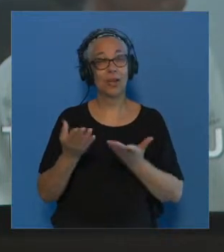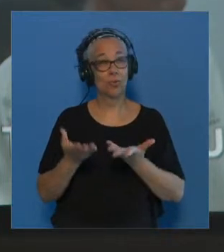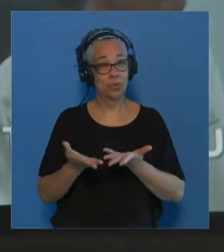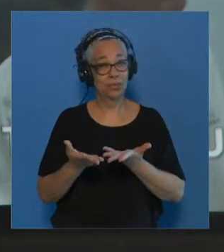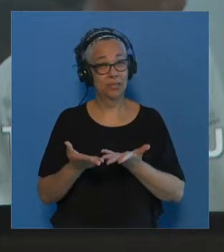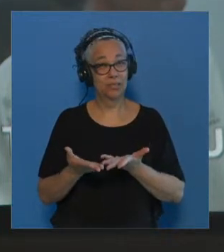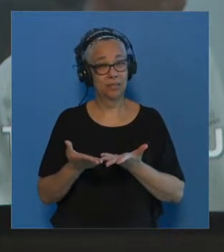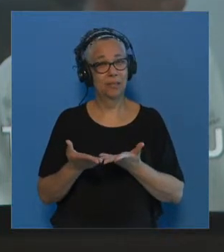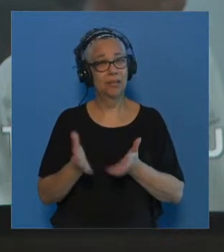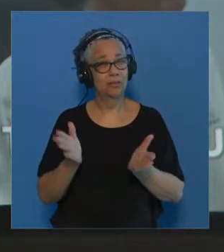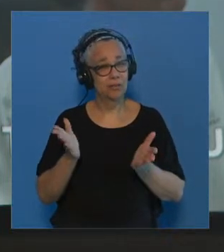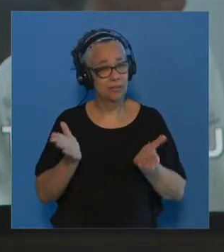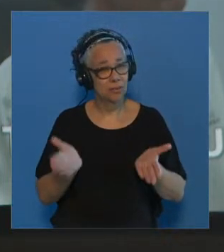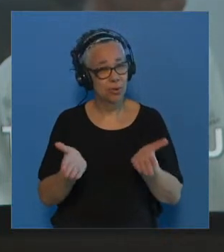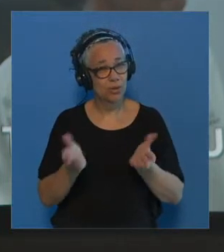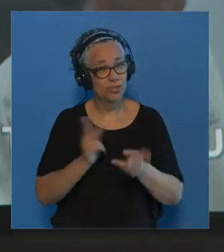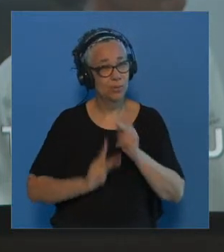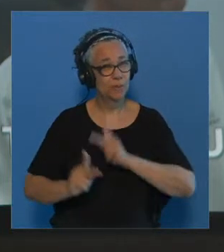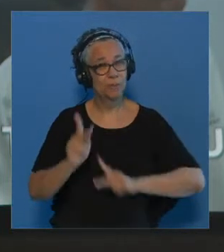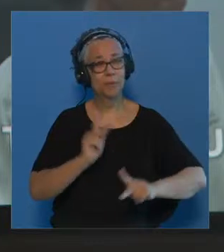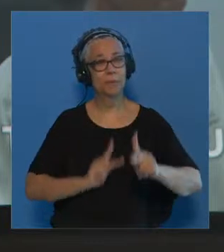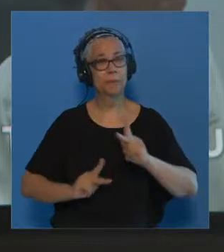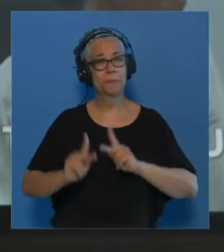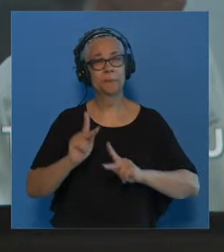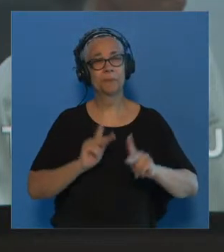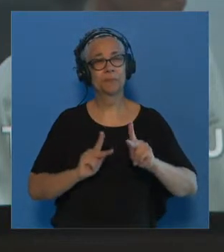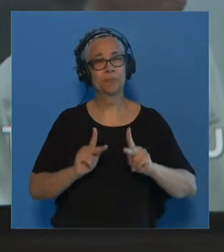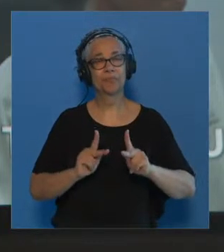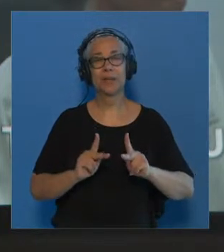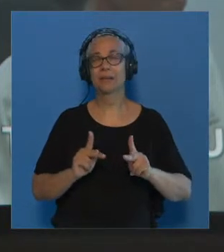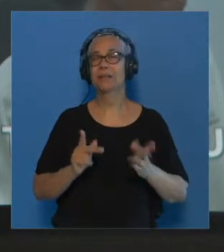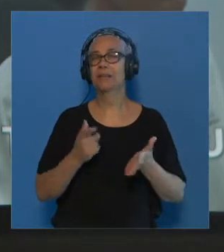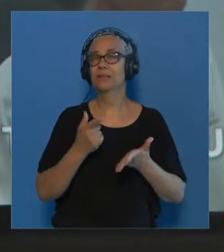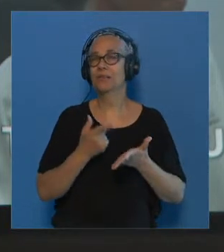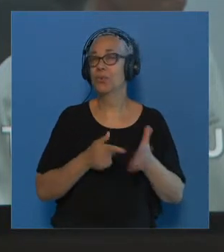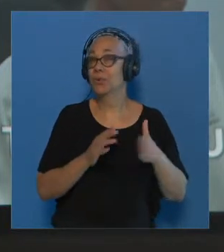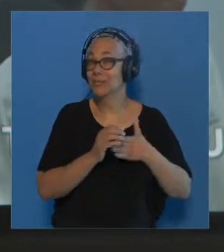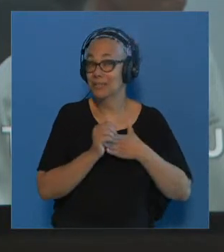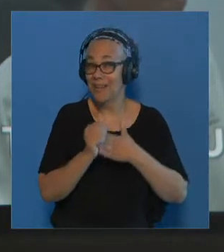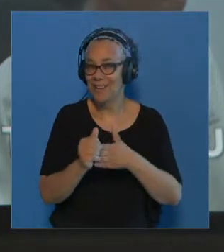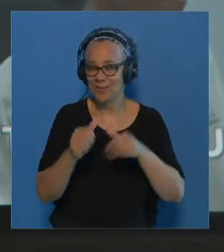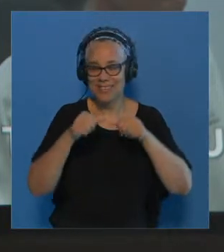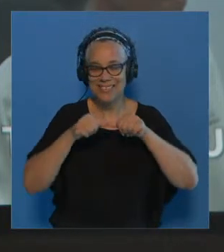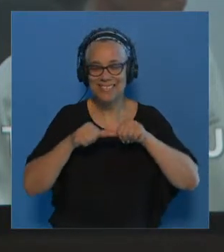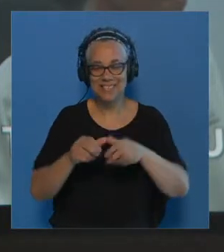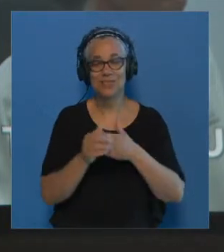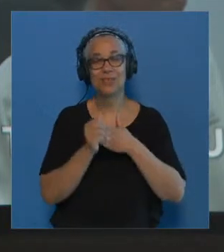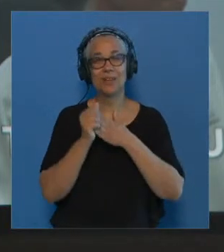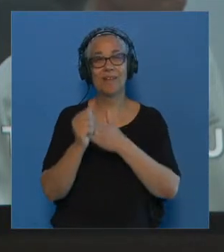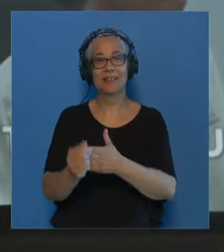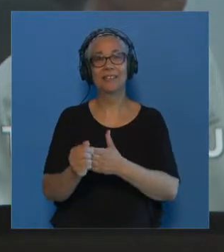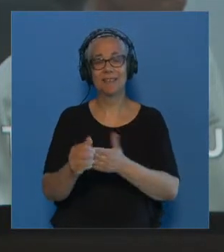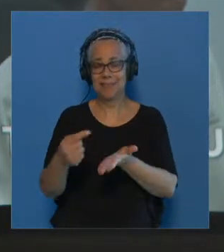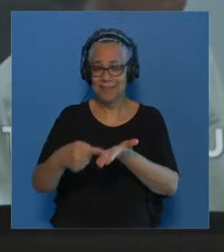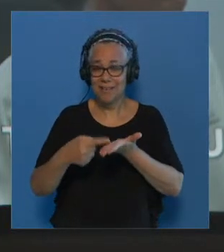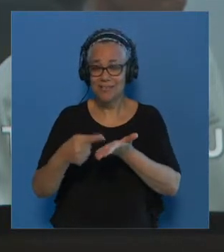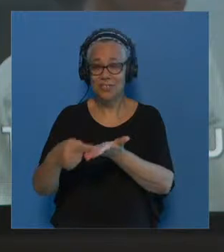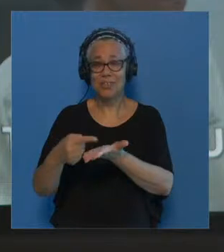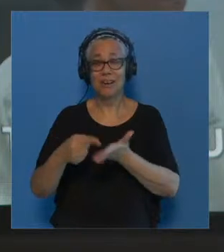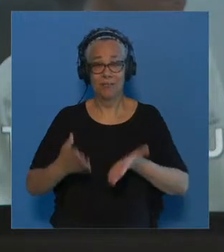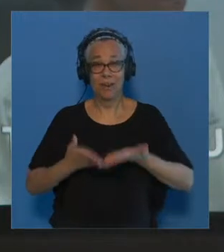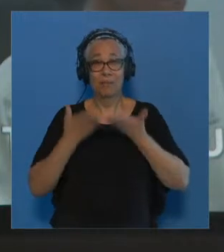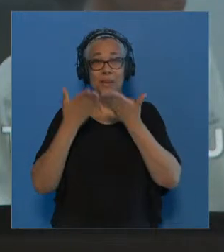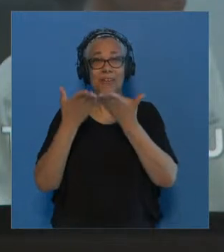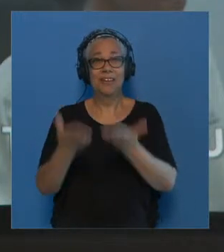people of this country that it is what has guided and will continue to guide our deliberations and